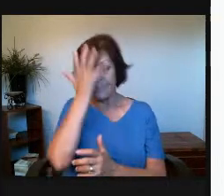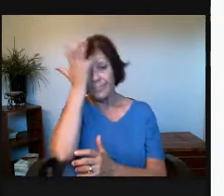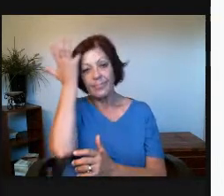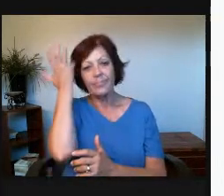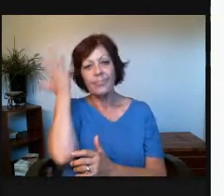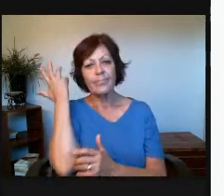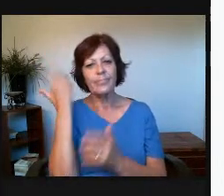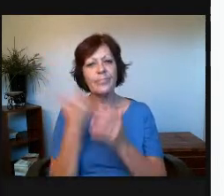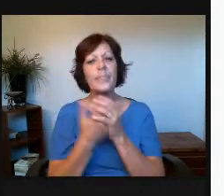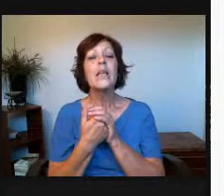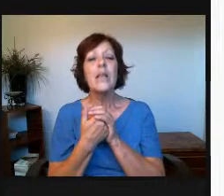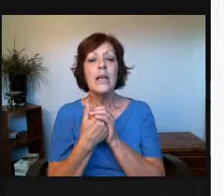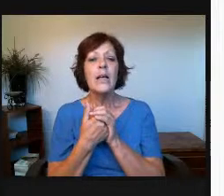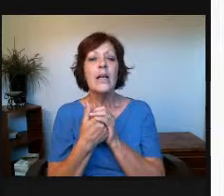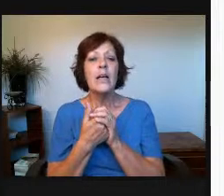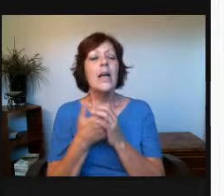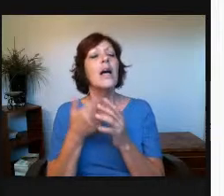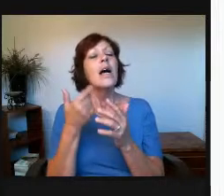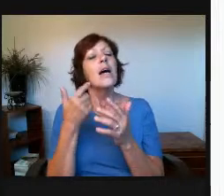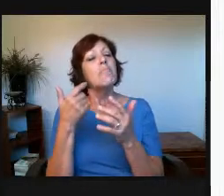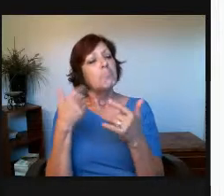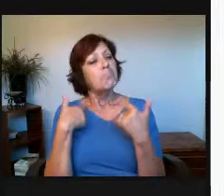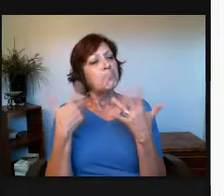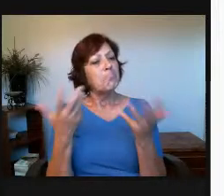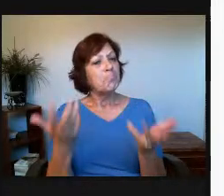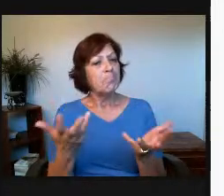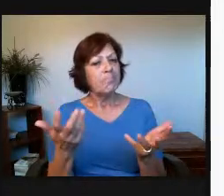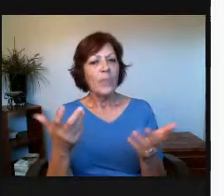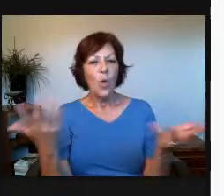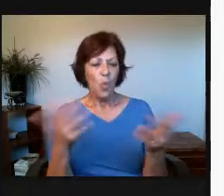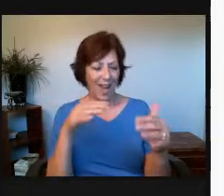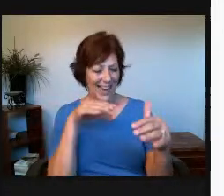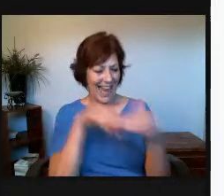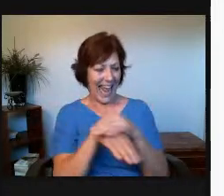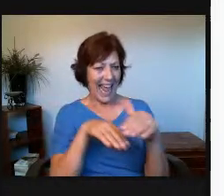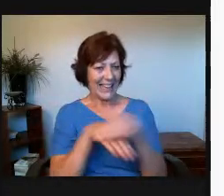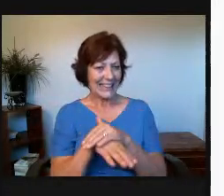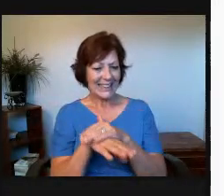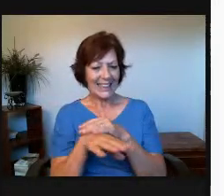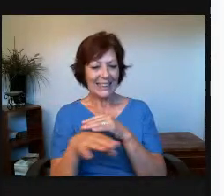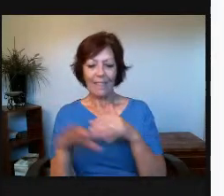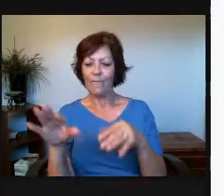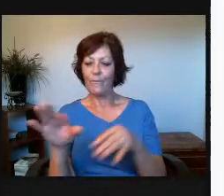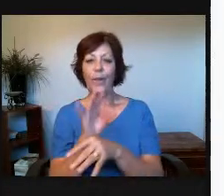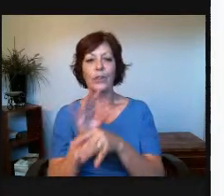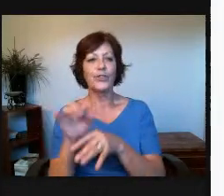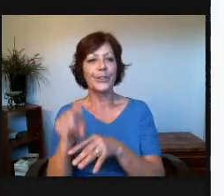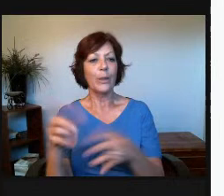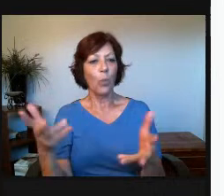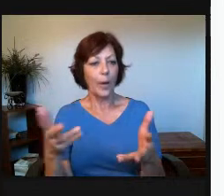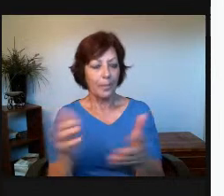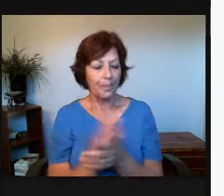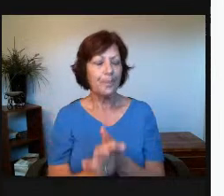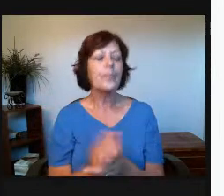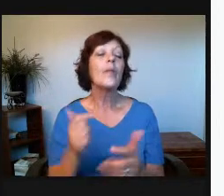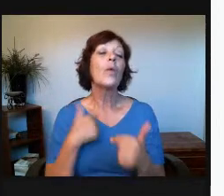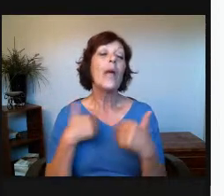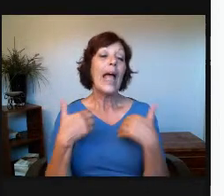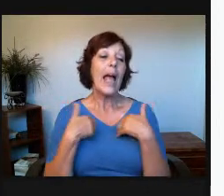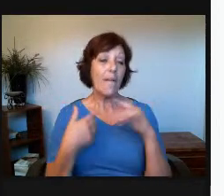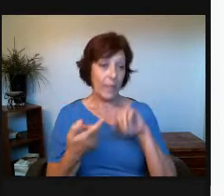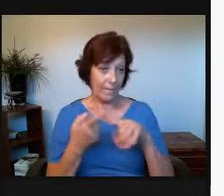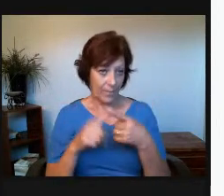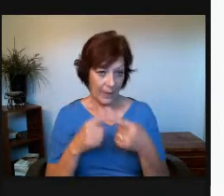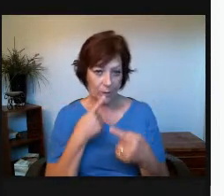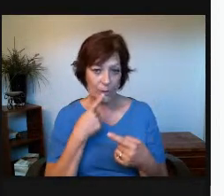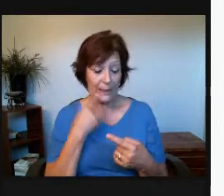So let's talk about what an access and functional need is. We have a friend who always says, if you live